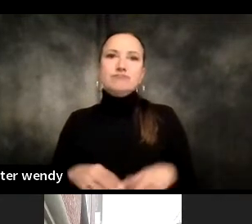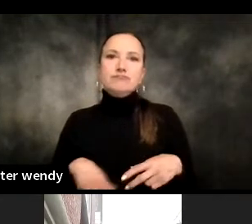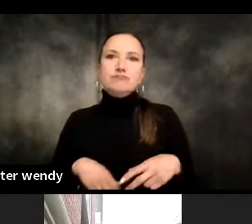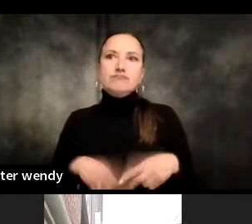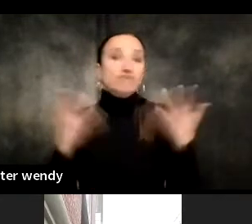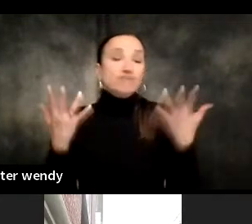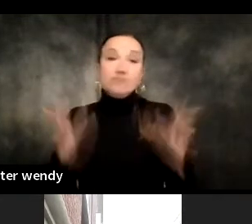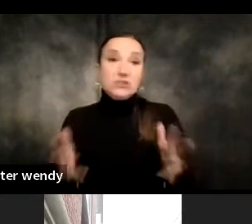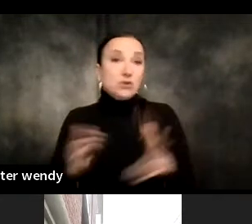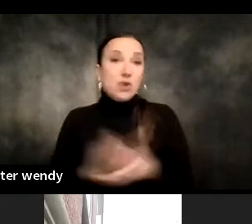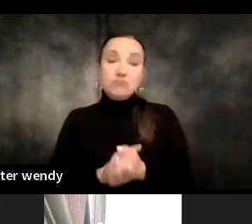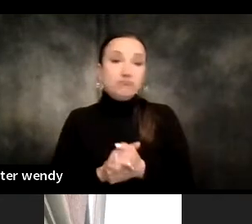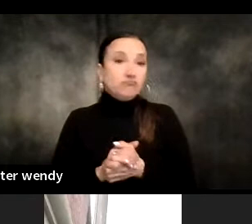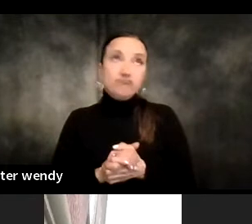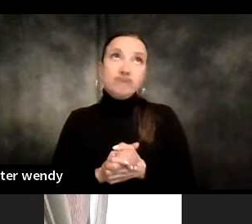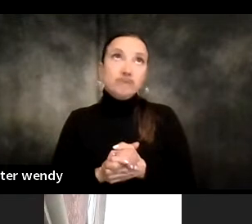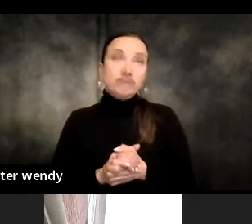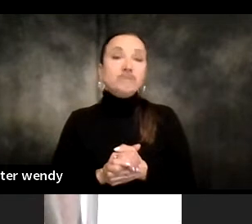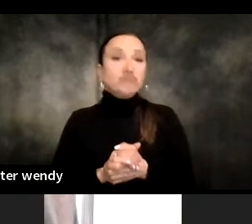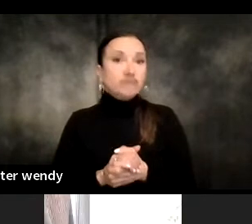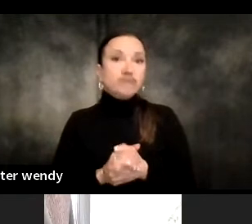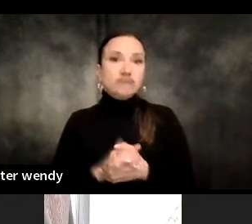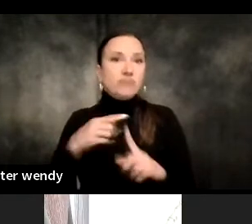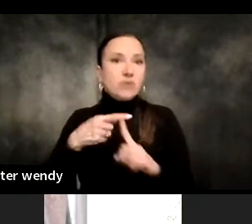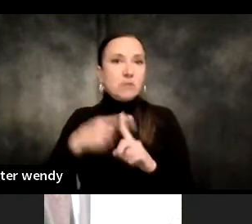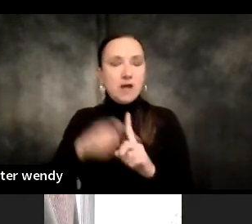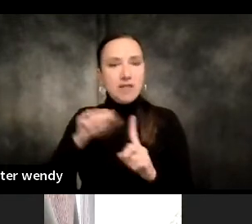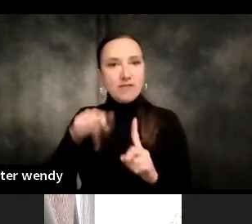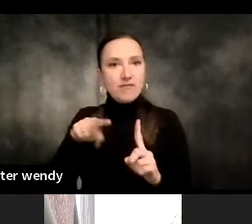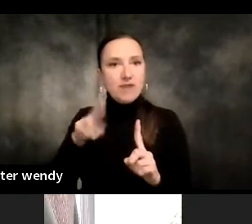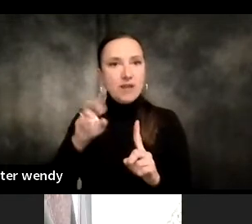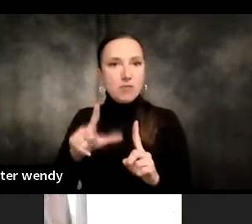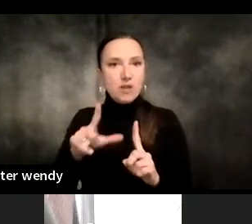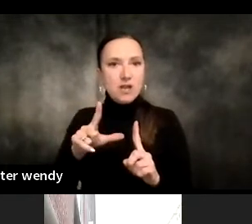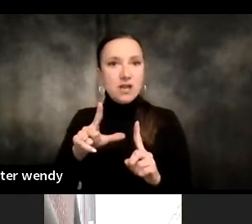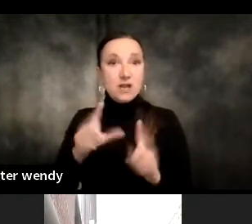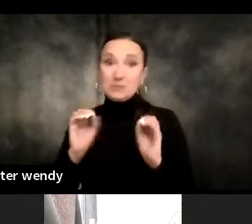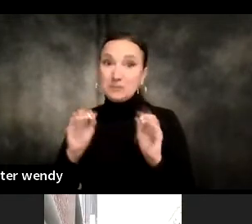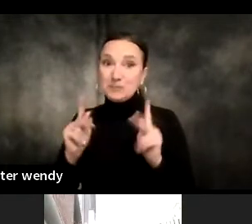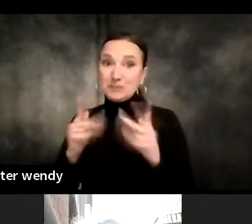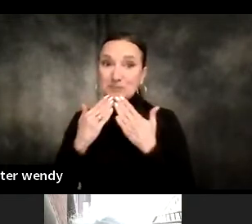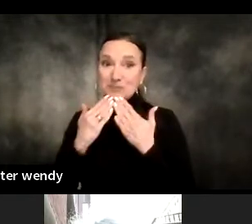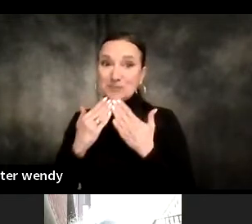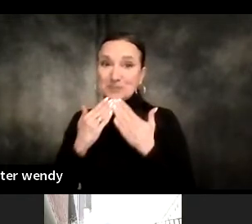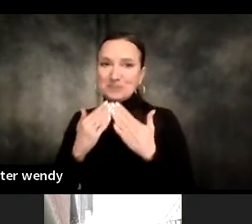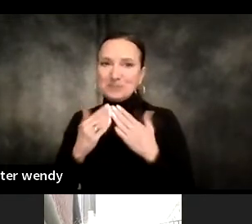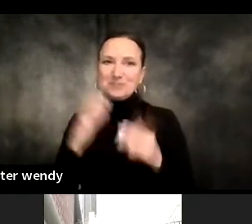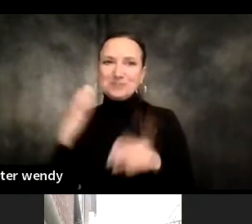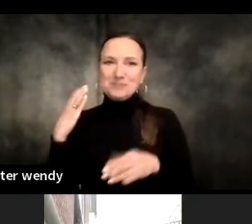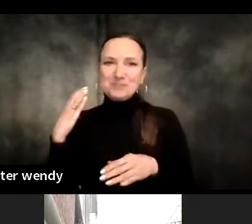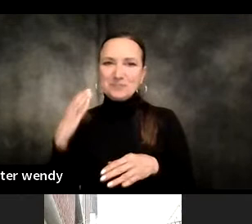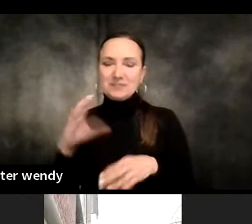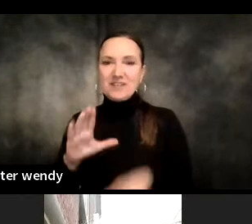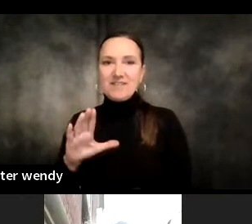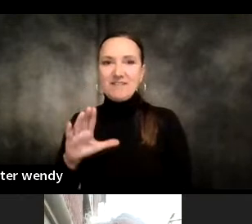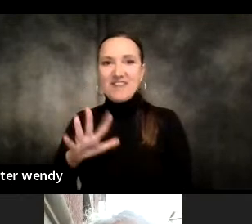that's all I have for April. Okay, thank you, Commissioner.